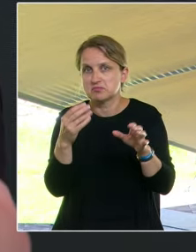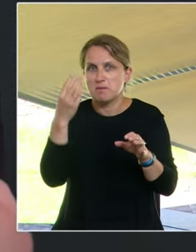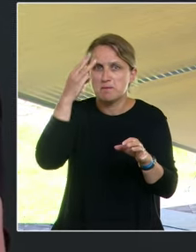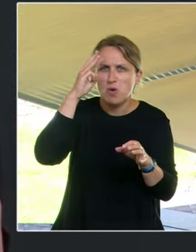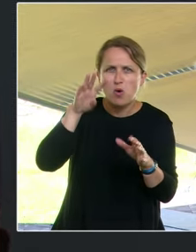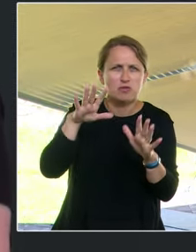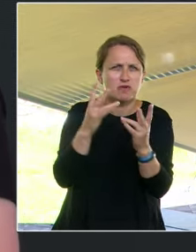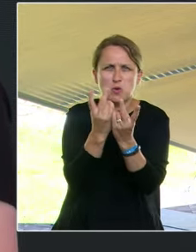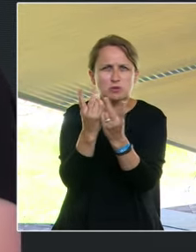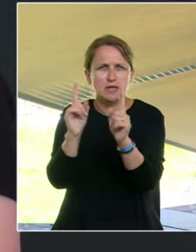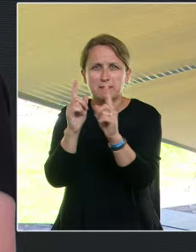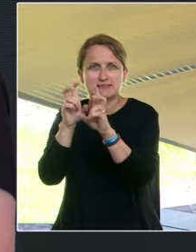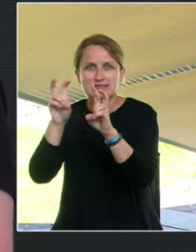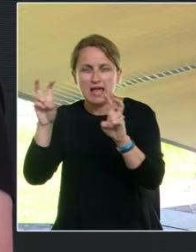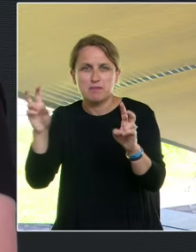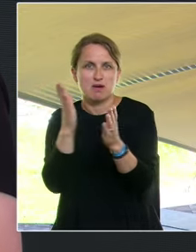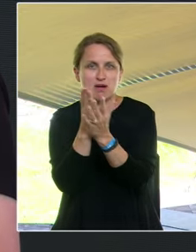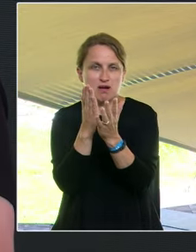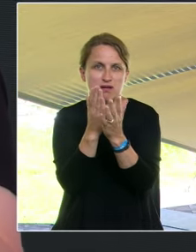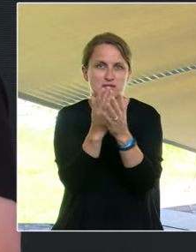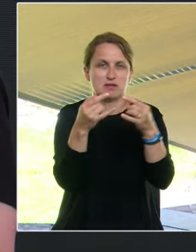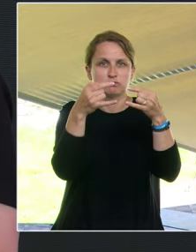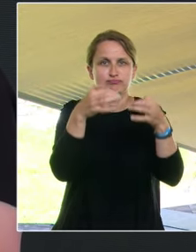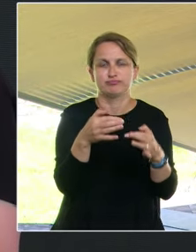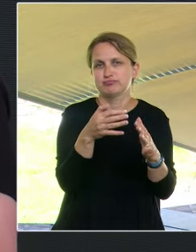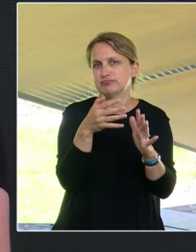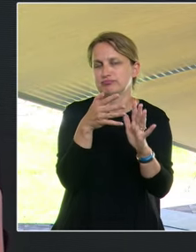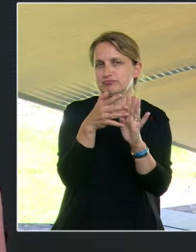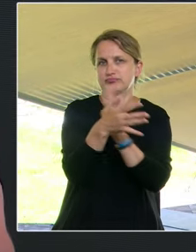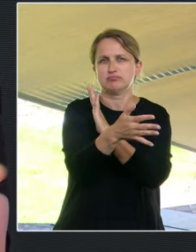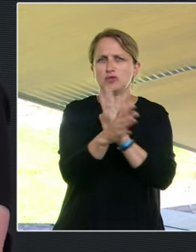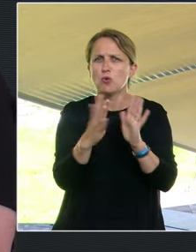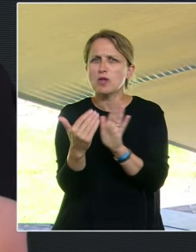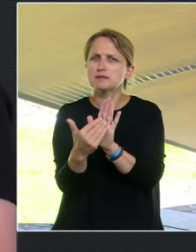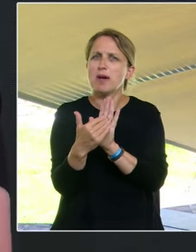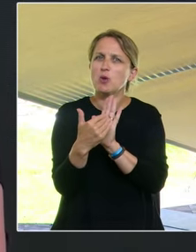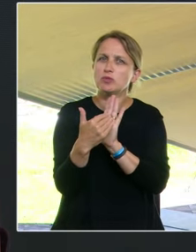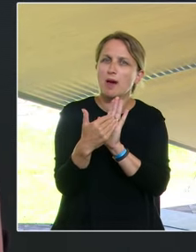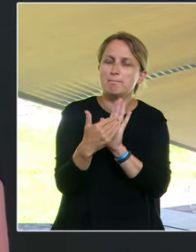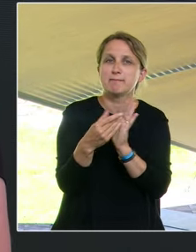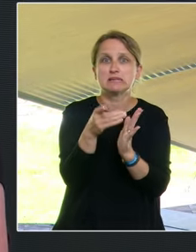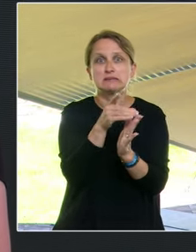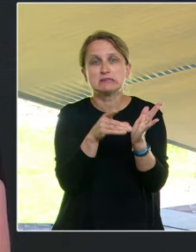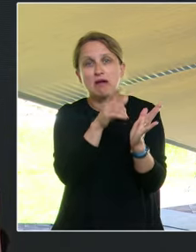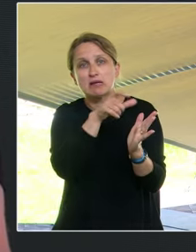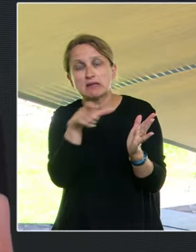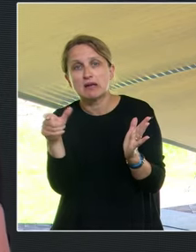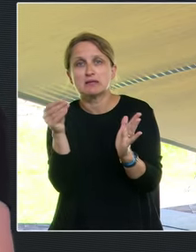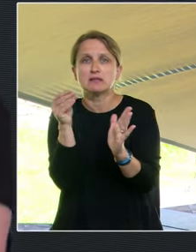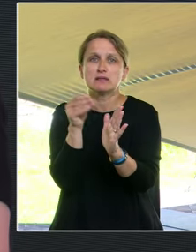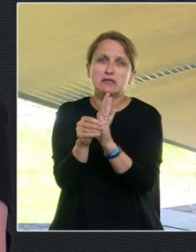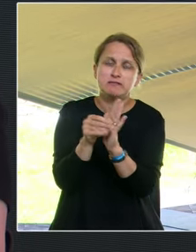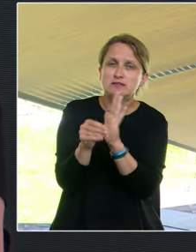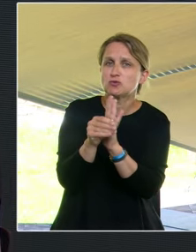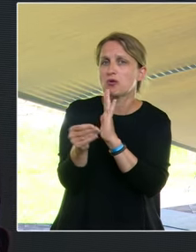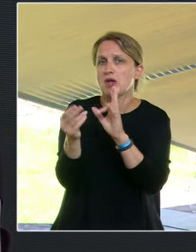forth. So all of those topics, how it's influencing artists, fashion designers, gallerists, investors, researchers, and so